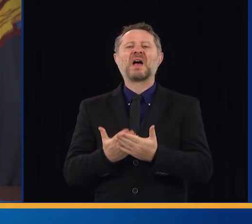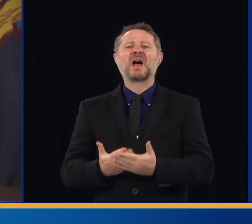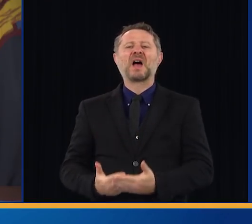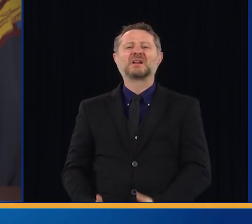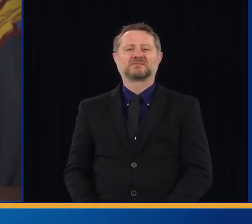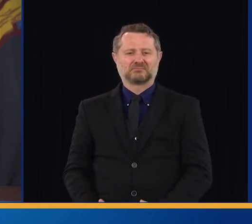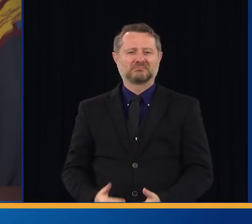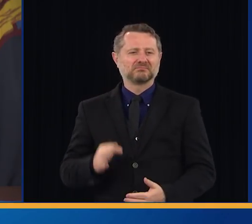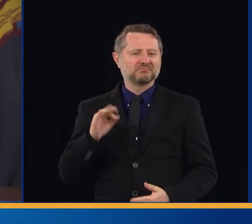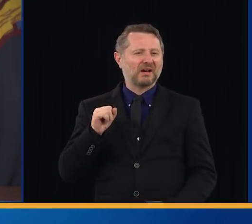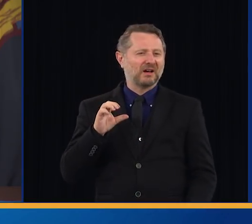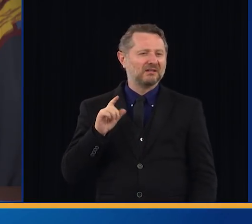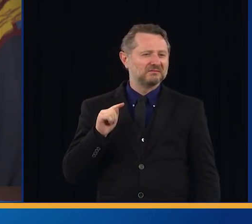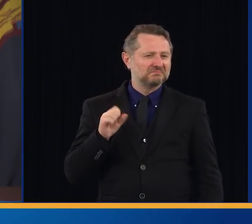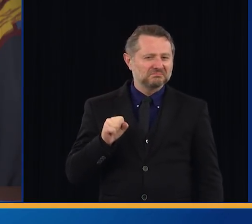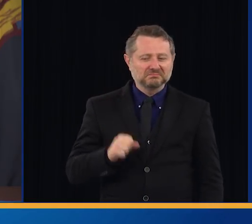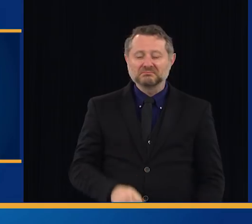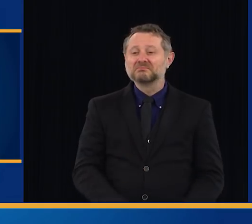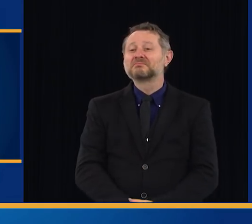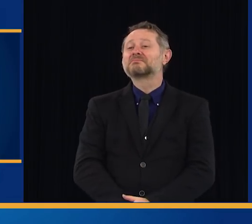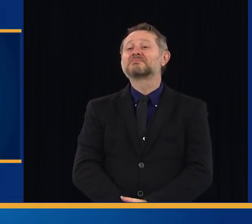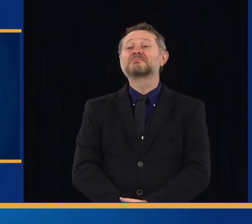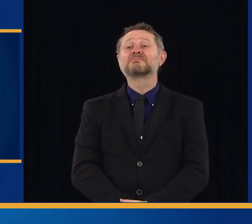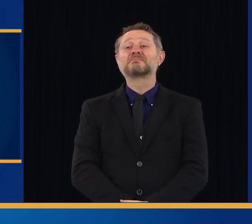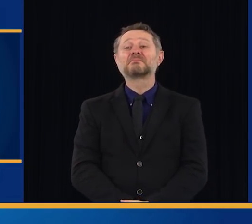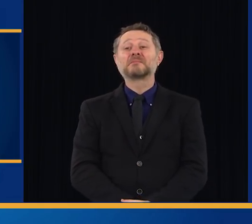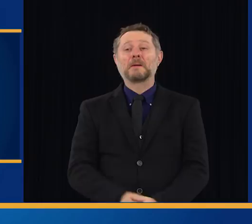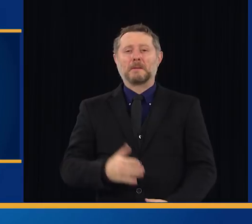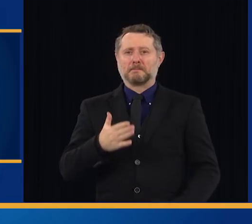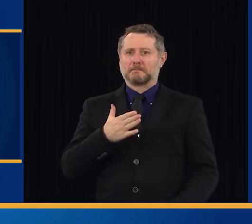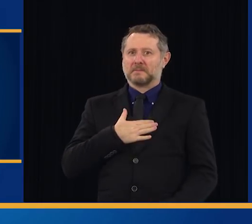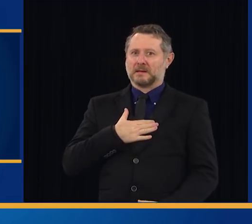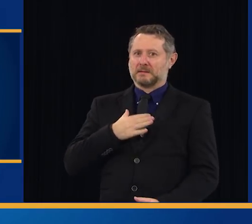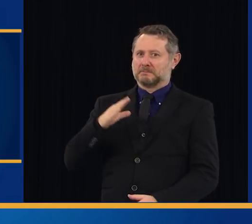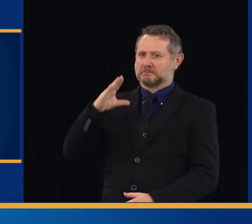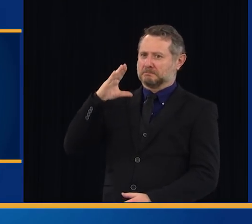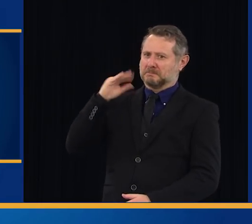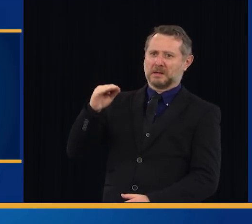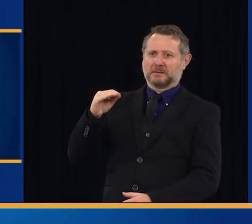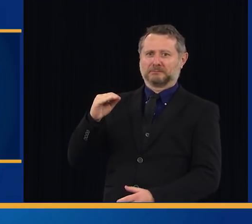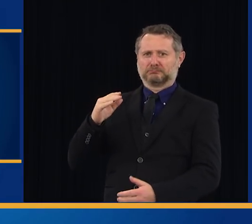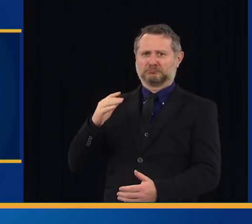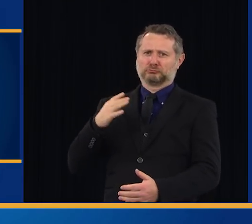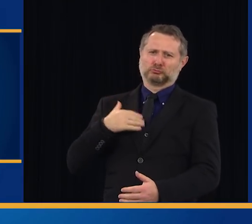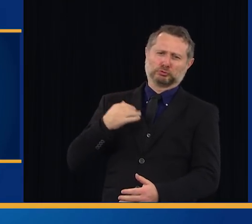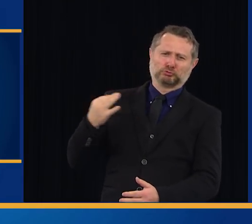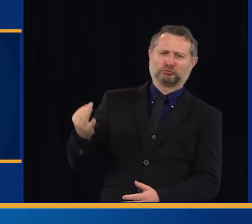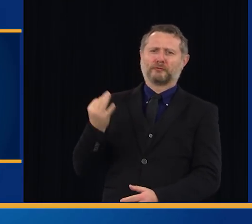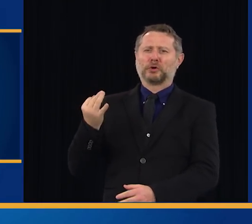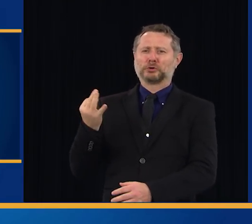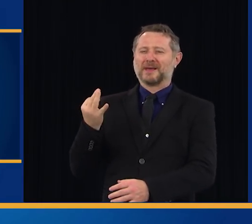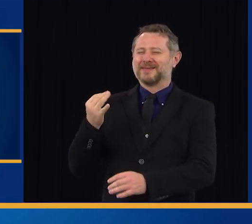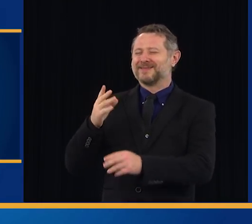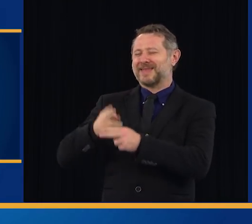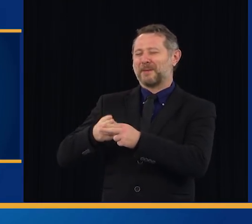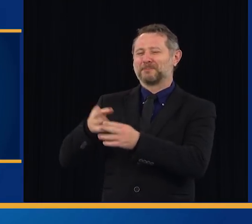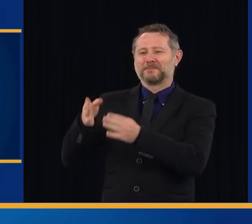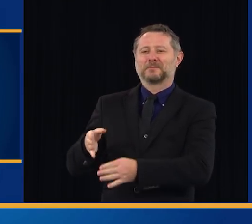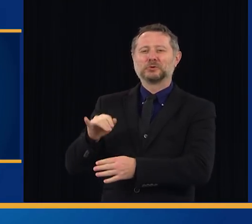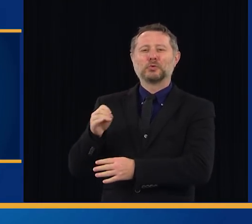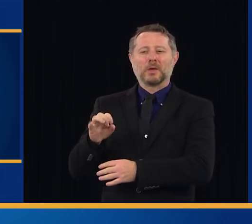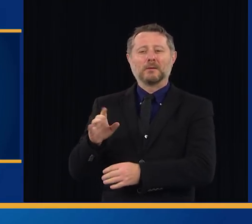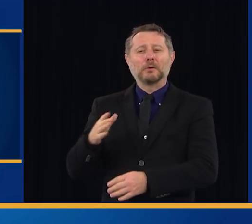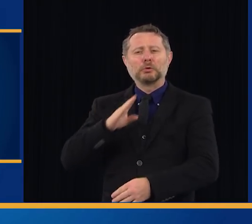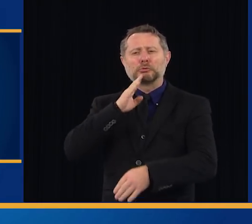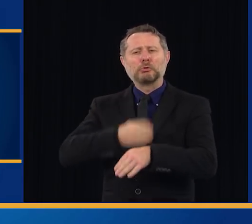My man, Sergeant Joe Friday, just the facts, ma'am. My daughters say nobody understands who Joe Friday is. That's